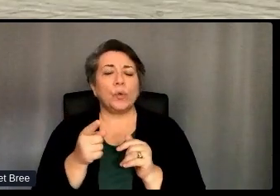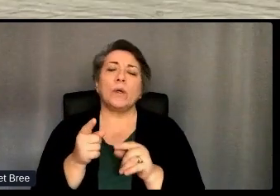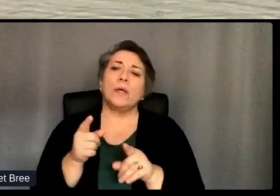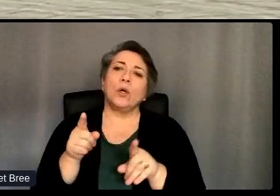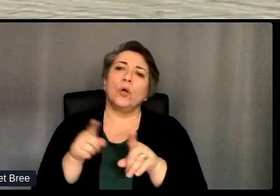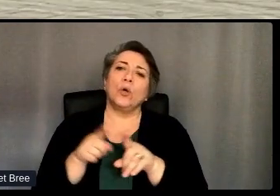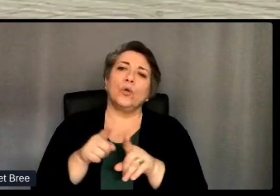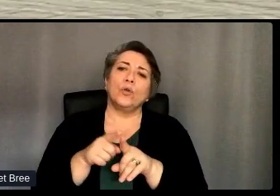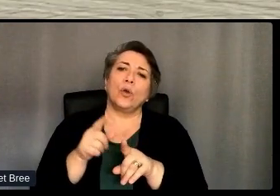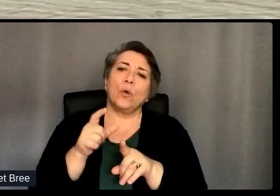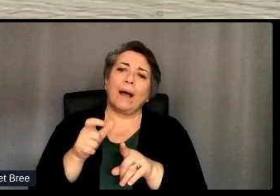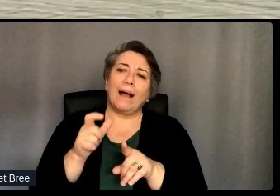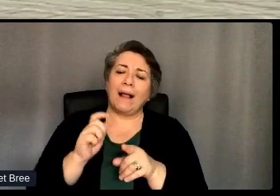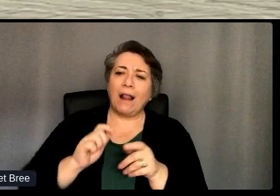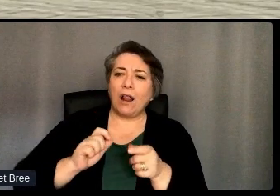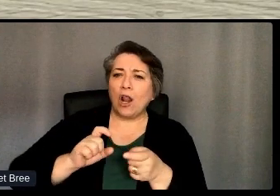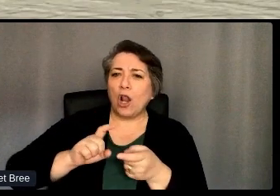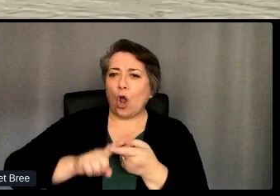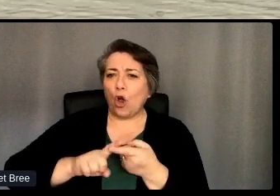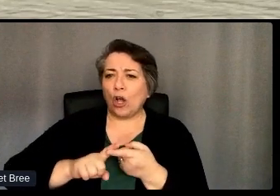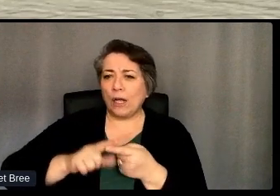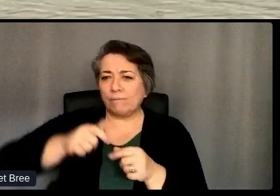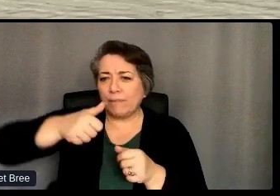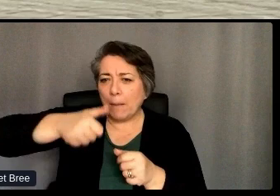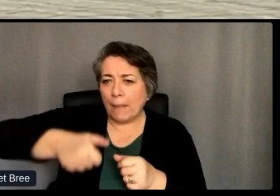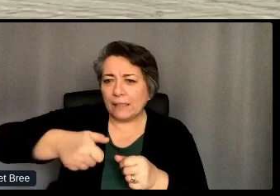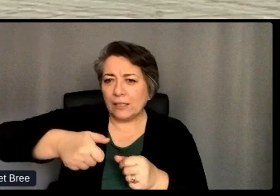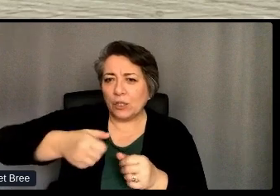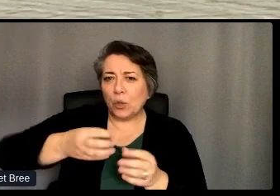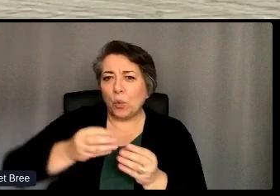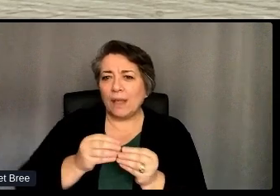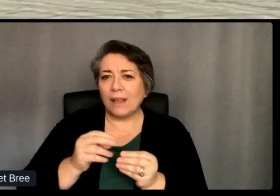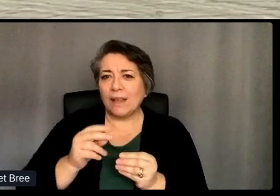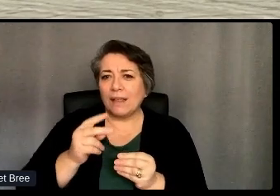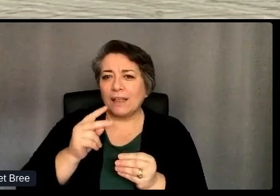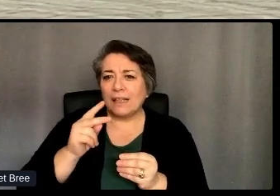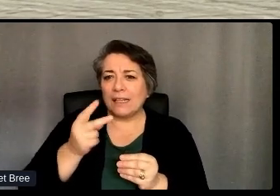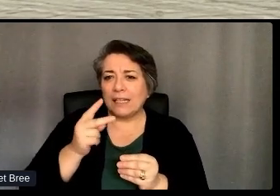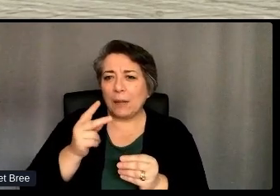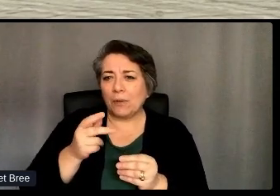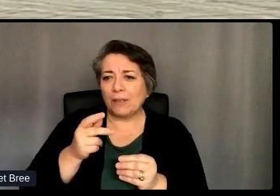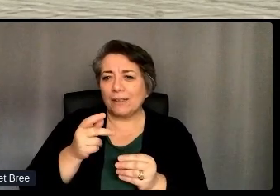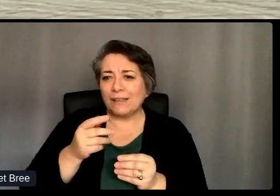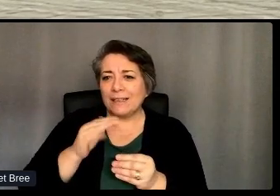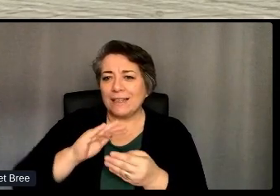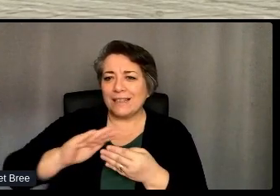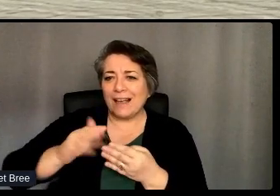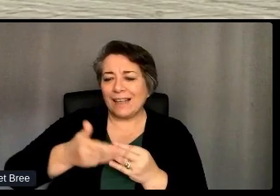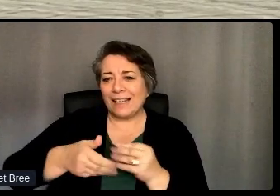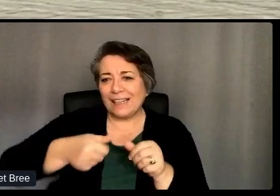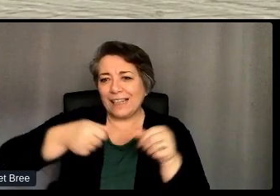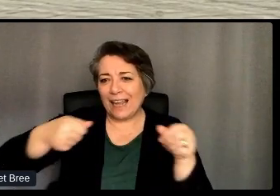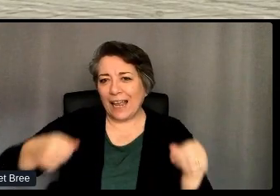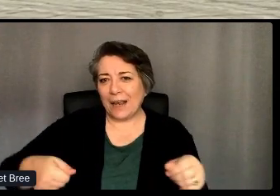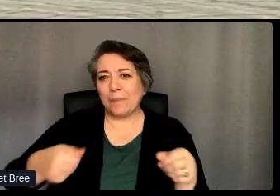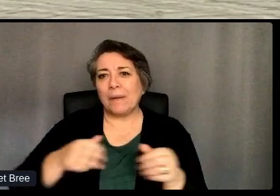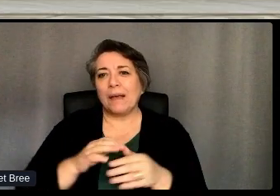with double-sided tape. And quite clearly, I normally leave the mouse completely set up with required parts